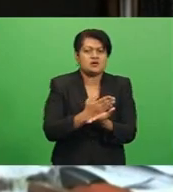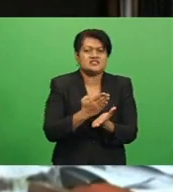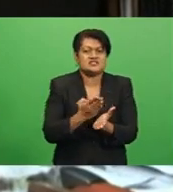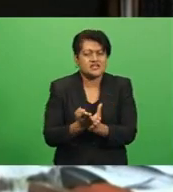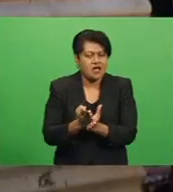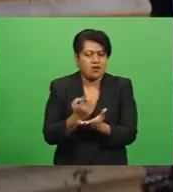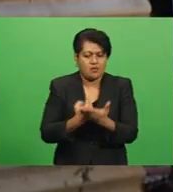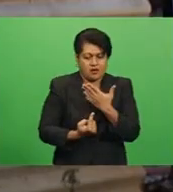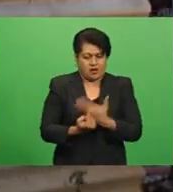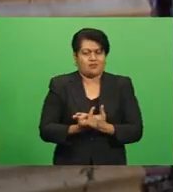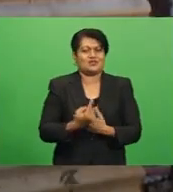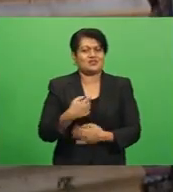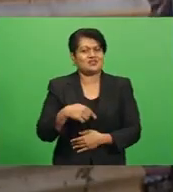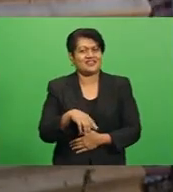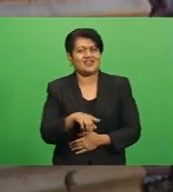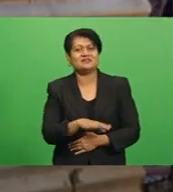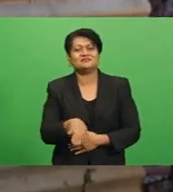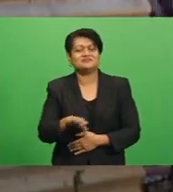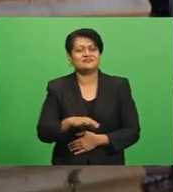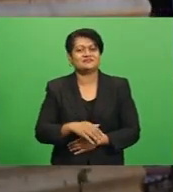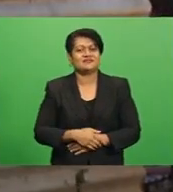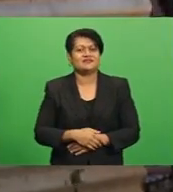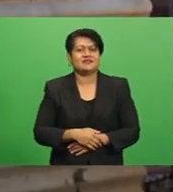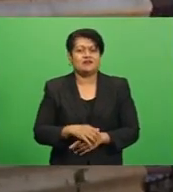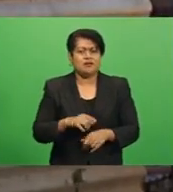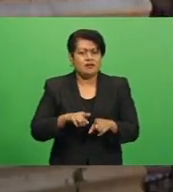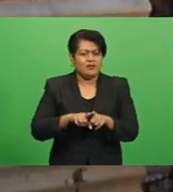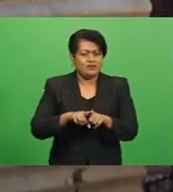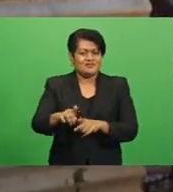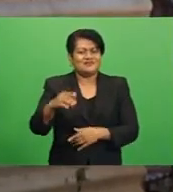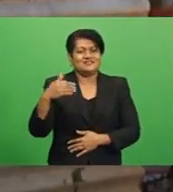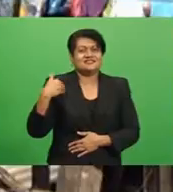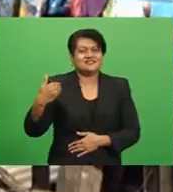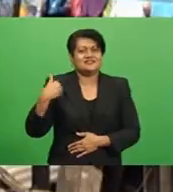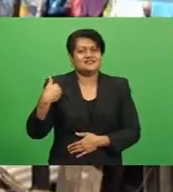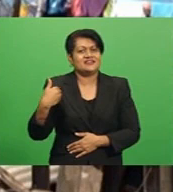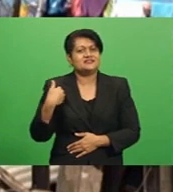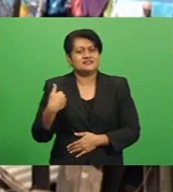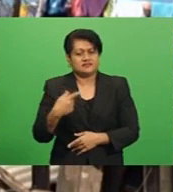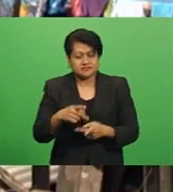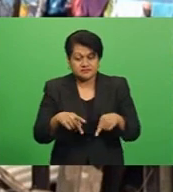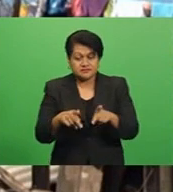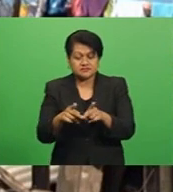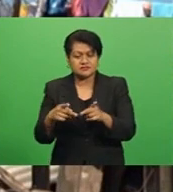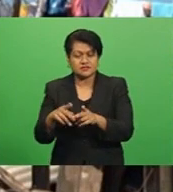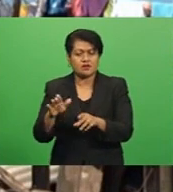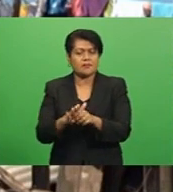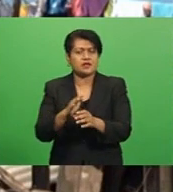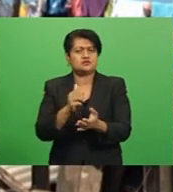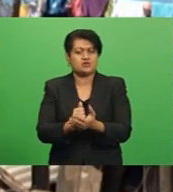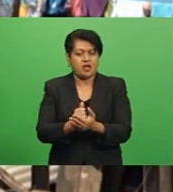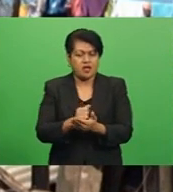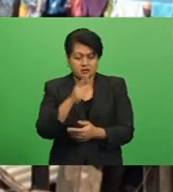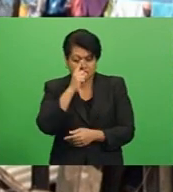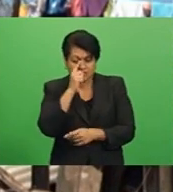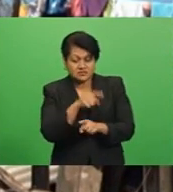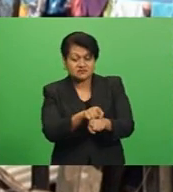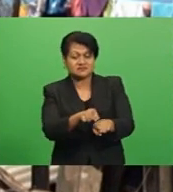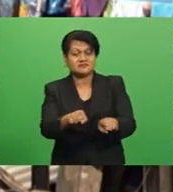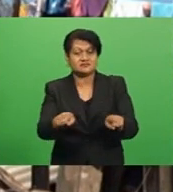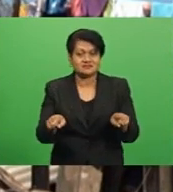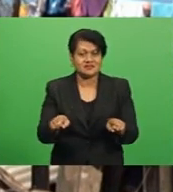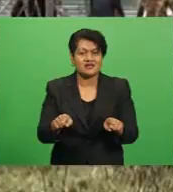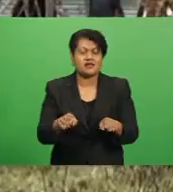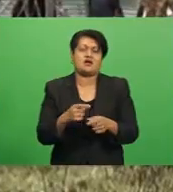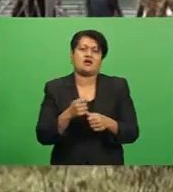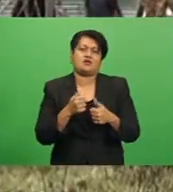they are going through. These most affected areas will be revisited again to ensure that the affected members of the community are